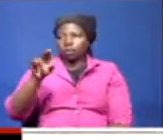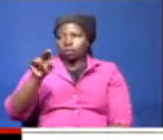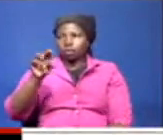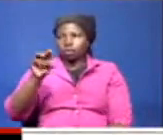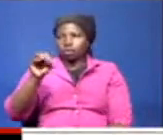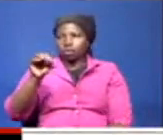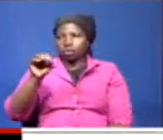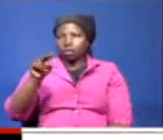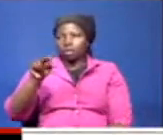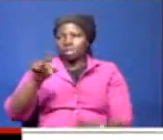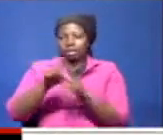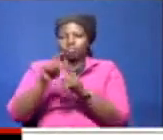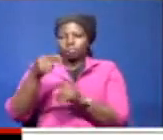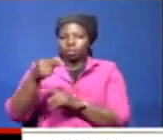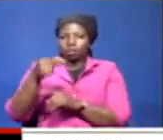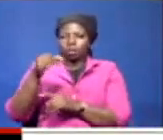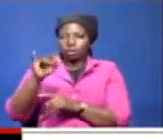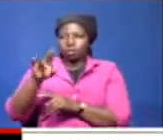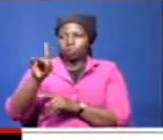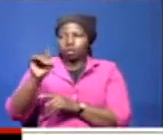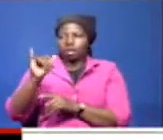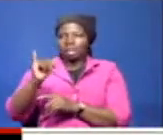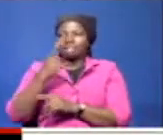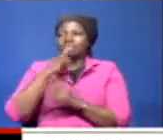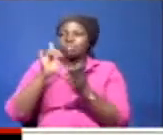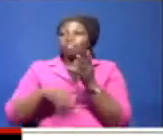do. All right, Ford,